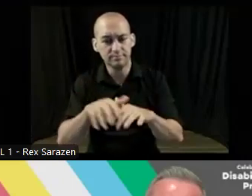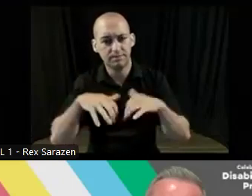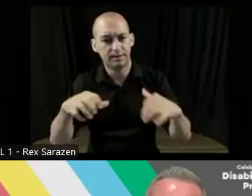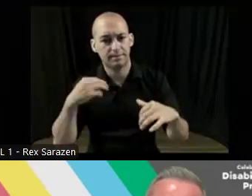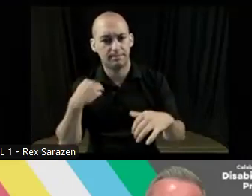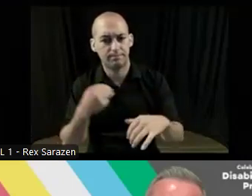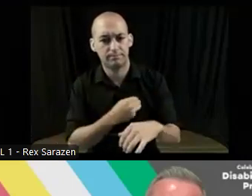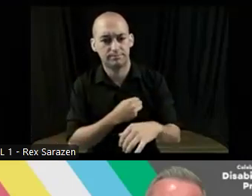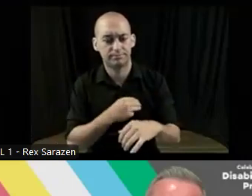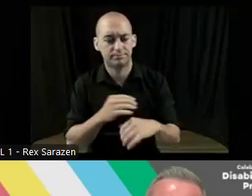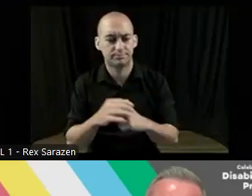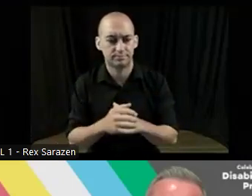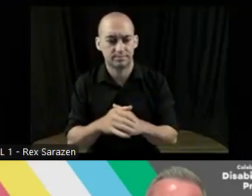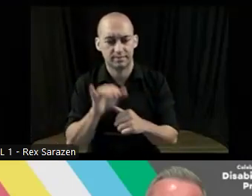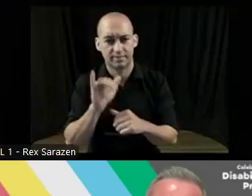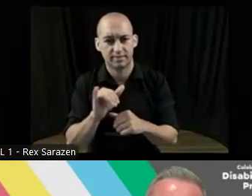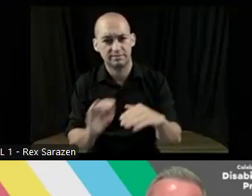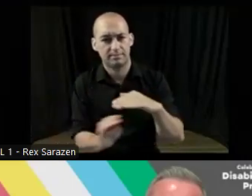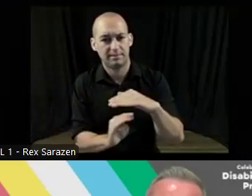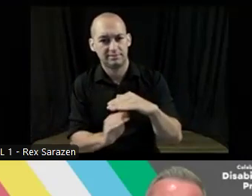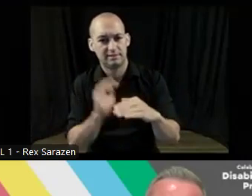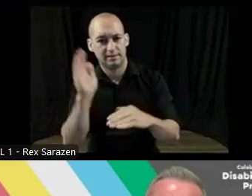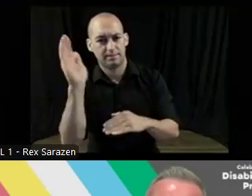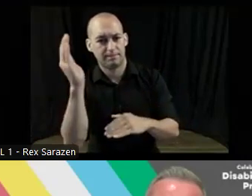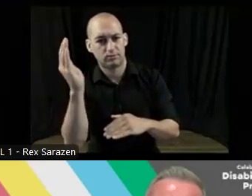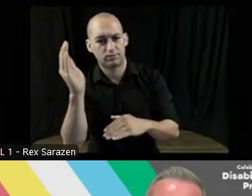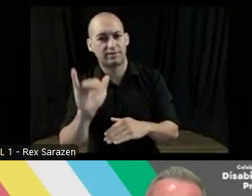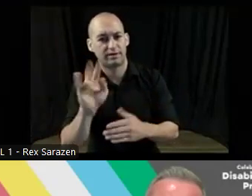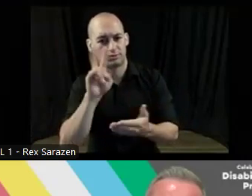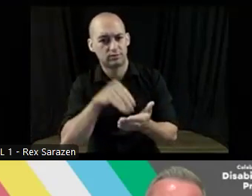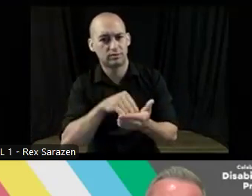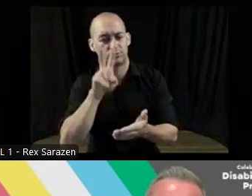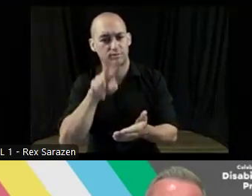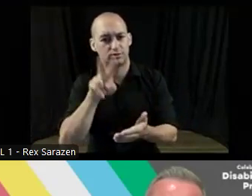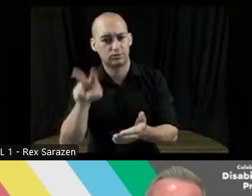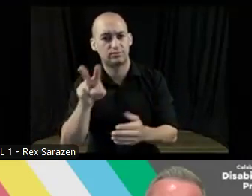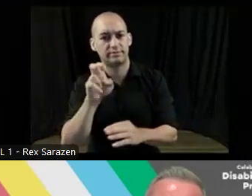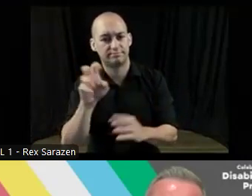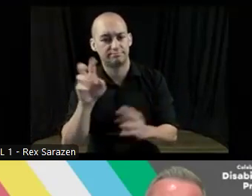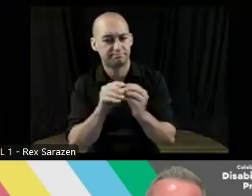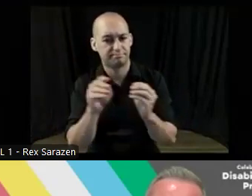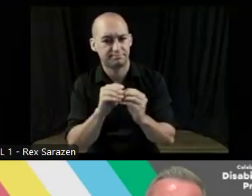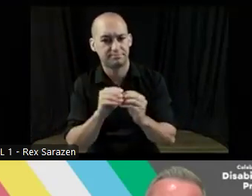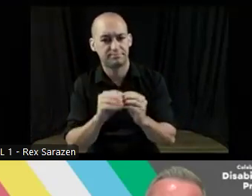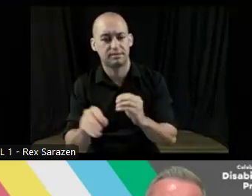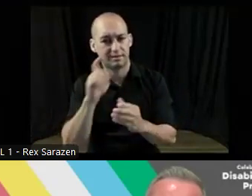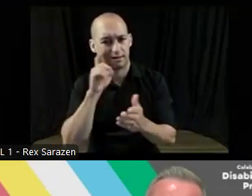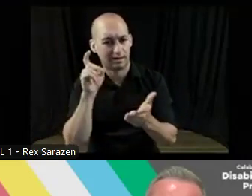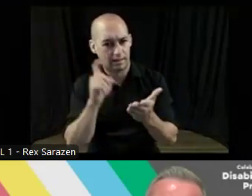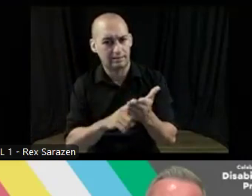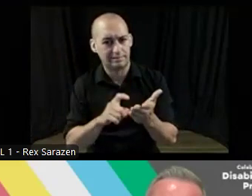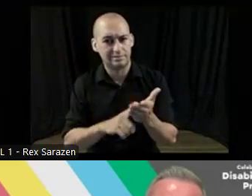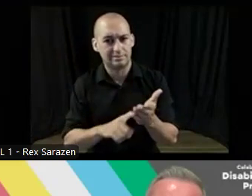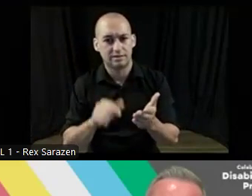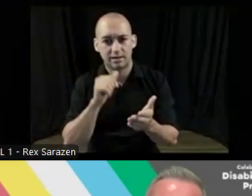essentially it mirrors the 2022 event, that we will be able to acknowledge not only the